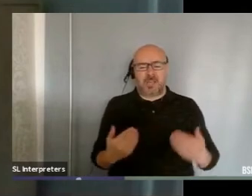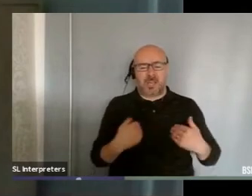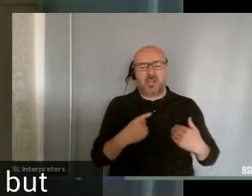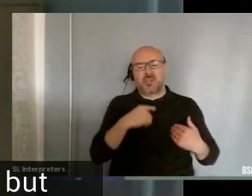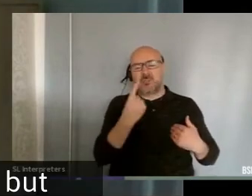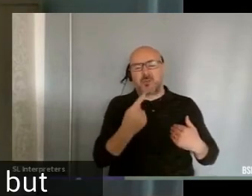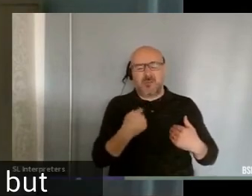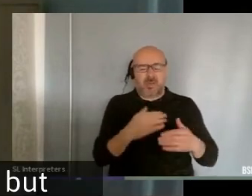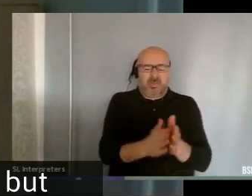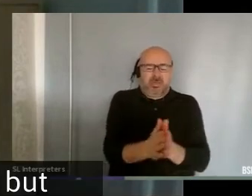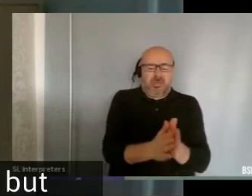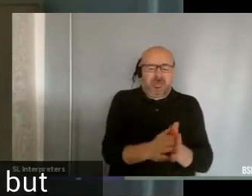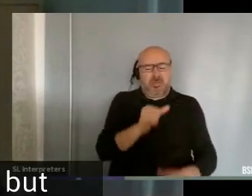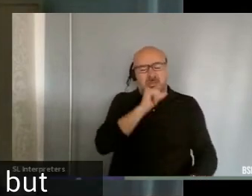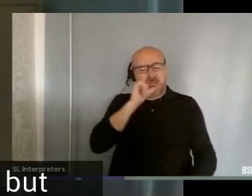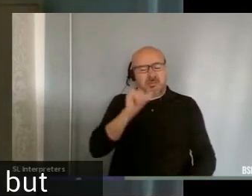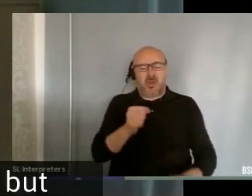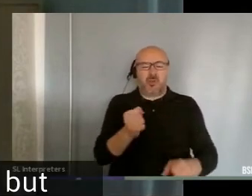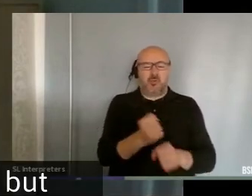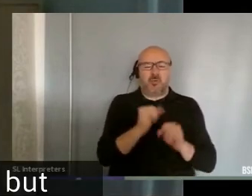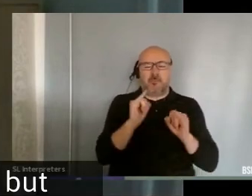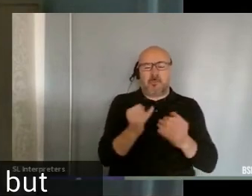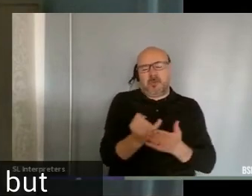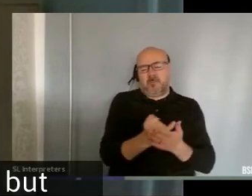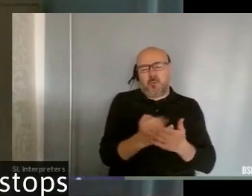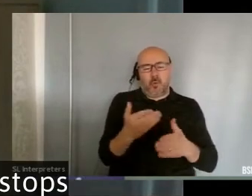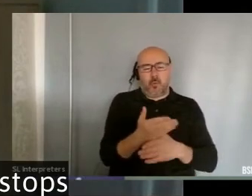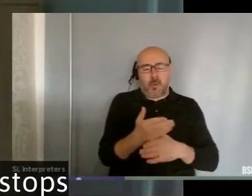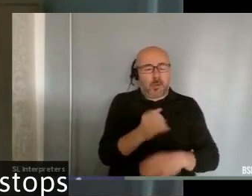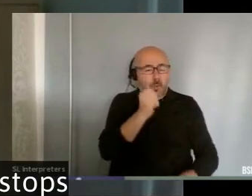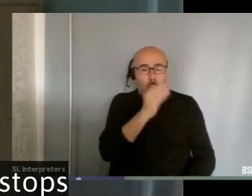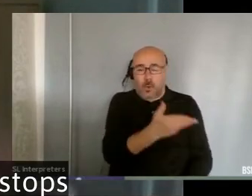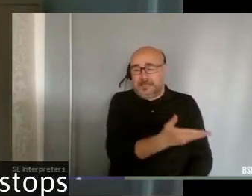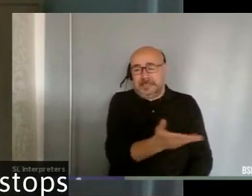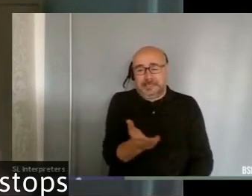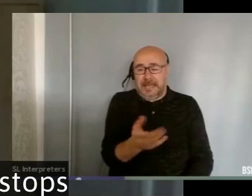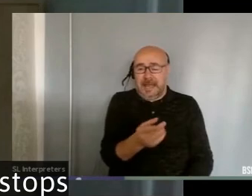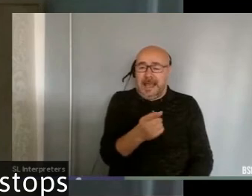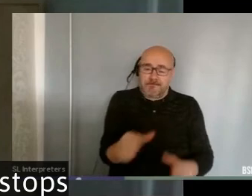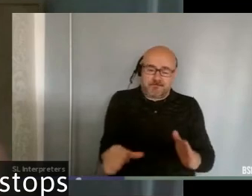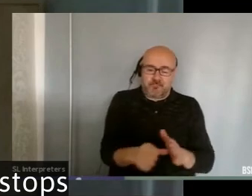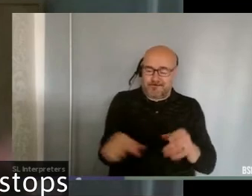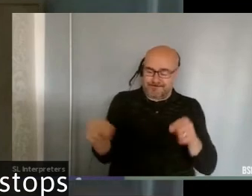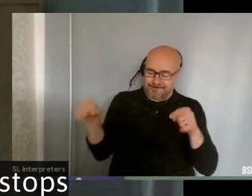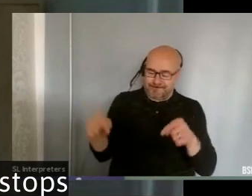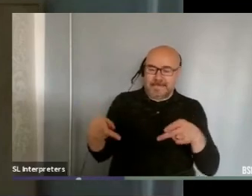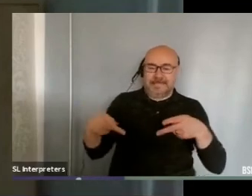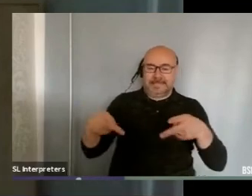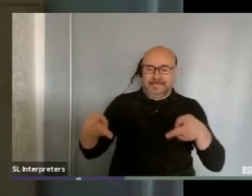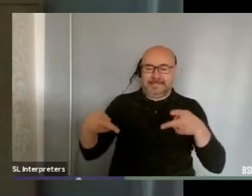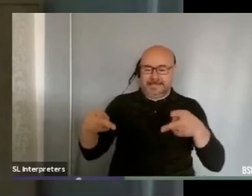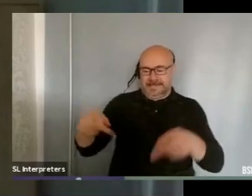practitioner probably anywhere in the world, but certainly not in Scotland, that would do that. So it's a system, in my view, that stops them from being what they could